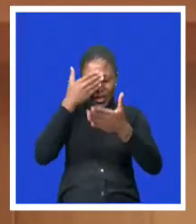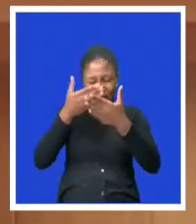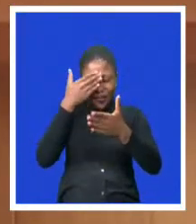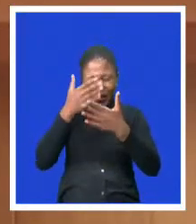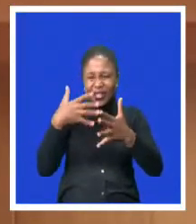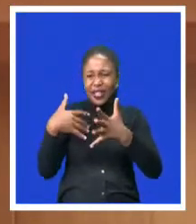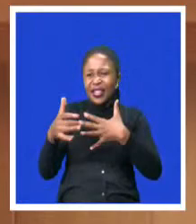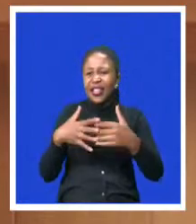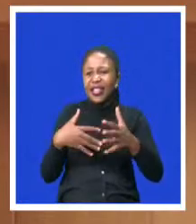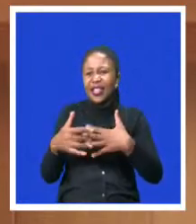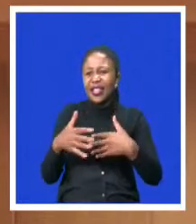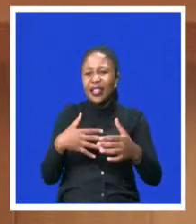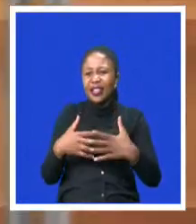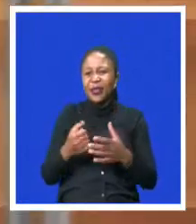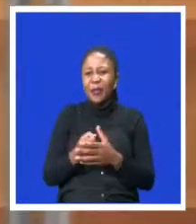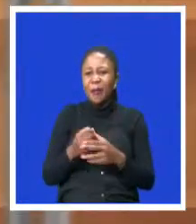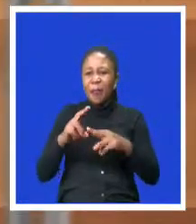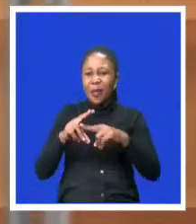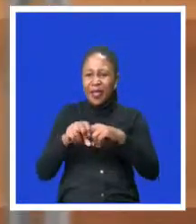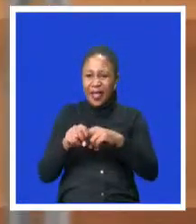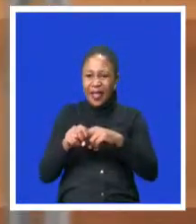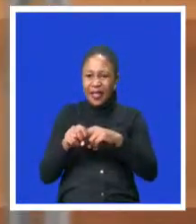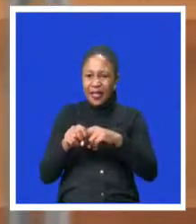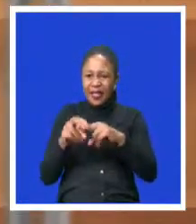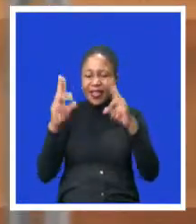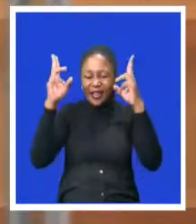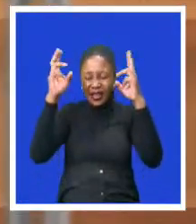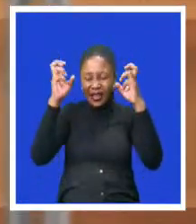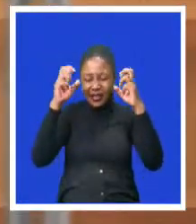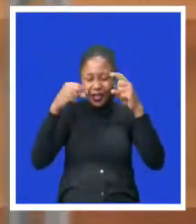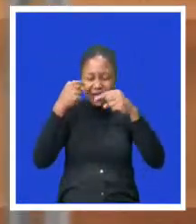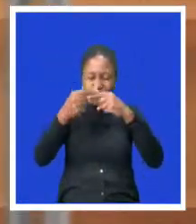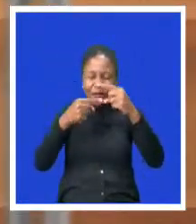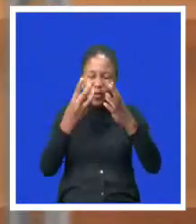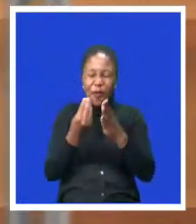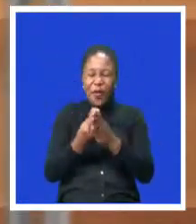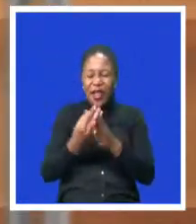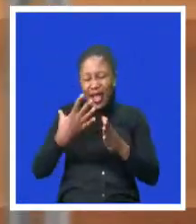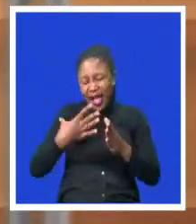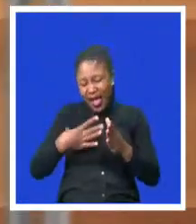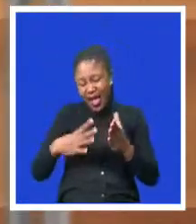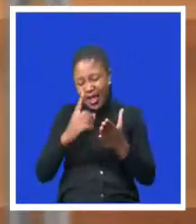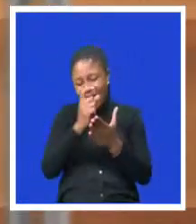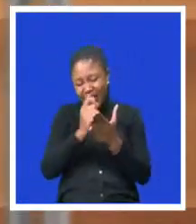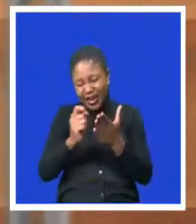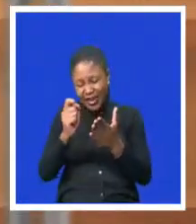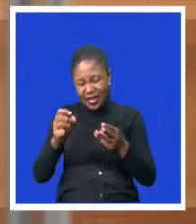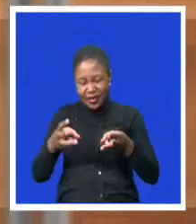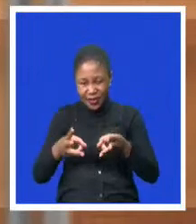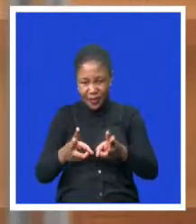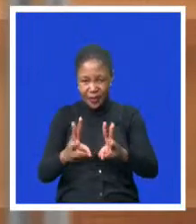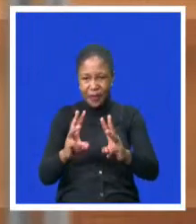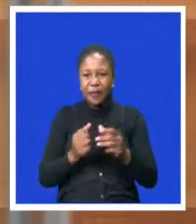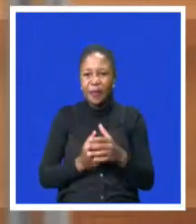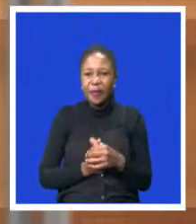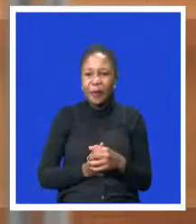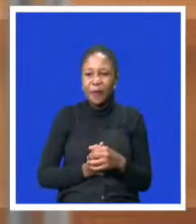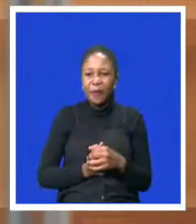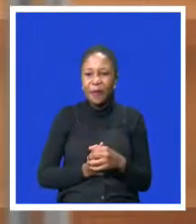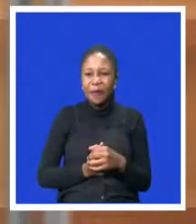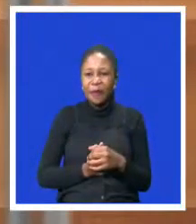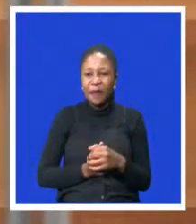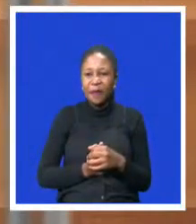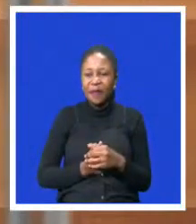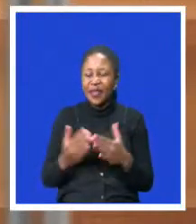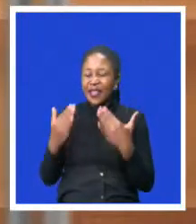elementary style in writing. Thank you. Thank you so much, Anita, for your lesson, and we'll be seeing you soon, I'm sure, for more